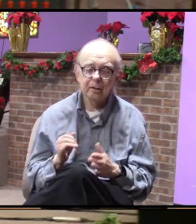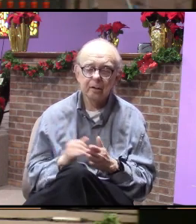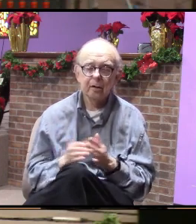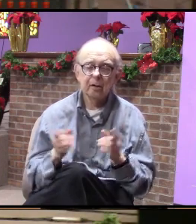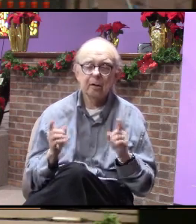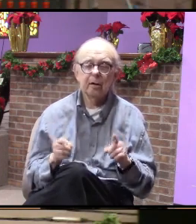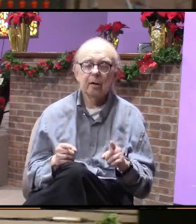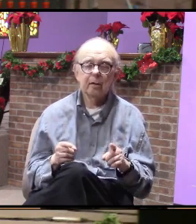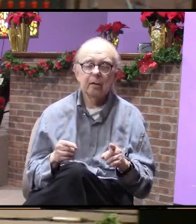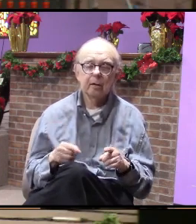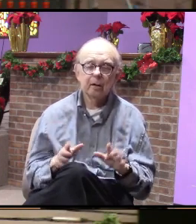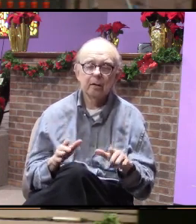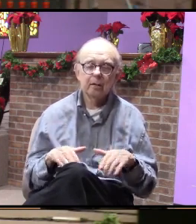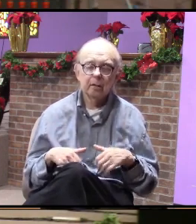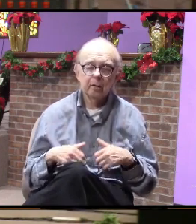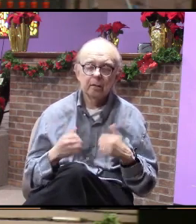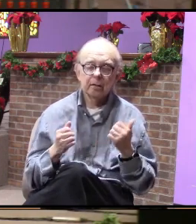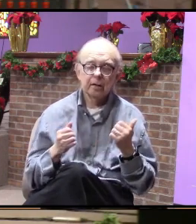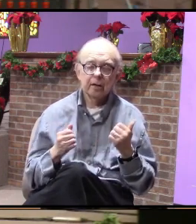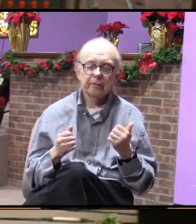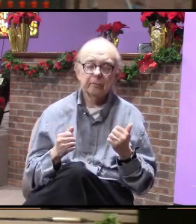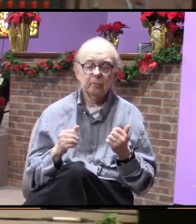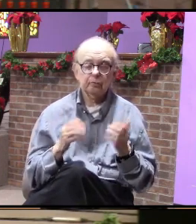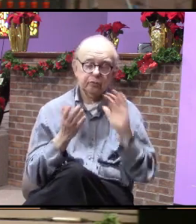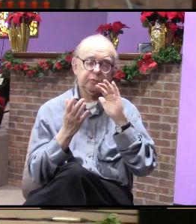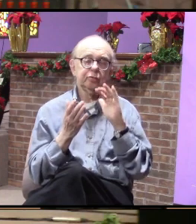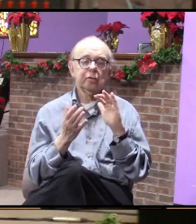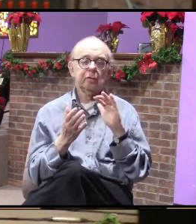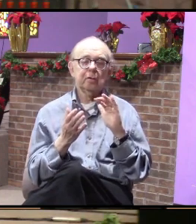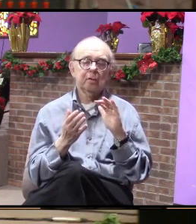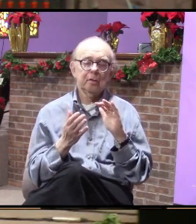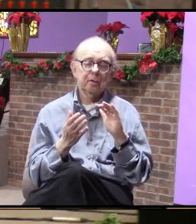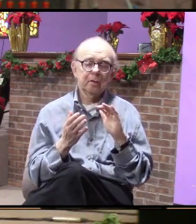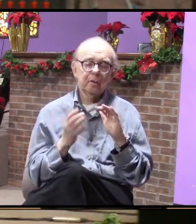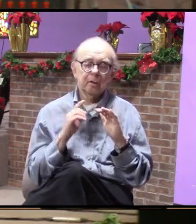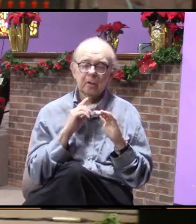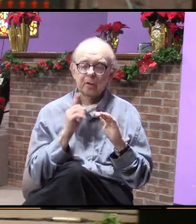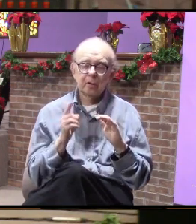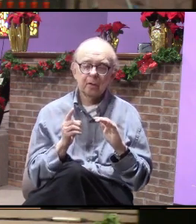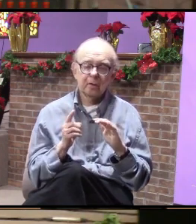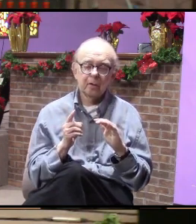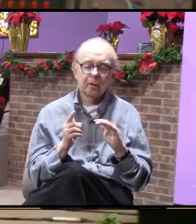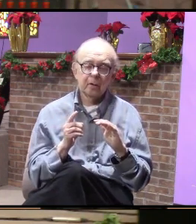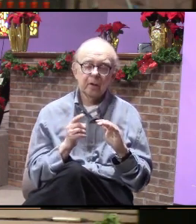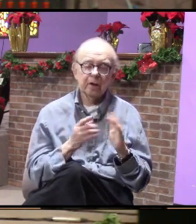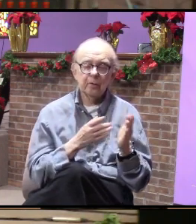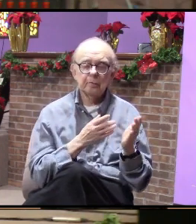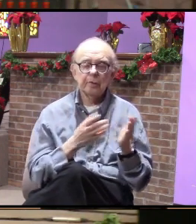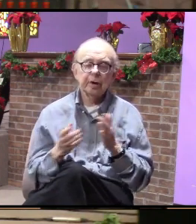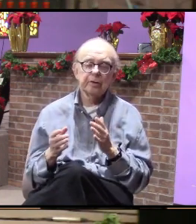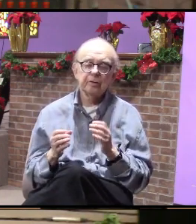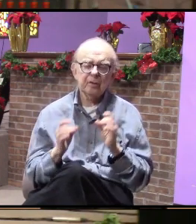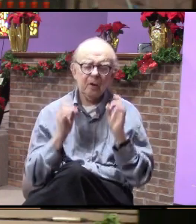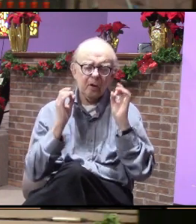when you let your life get out of order, it will bring you to chaos.